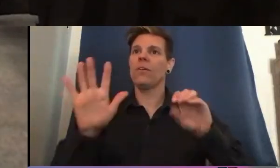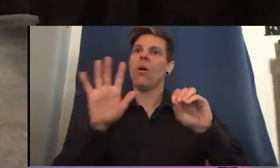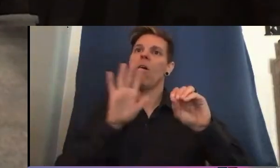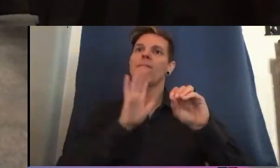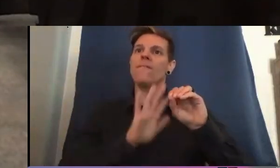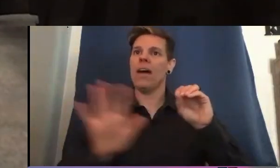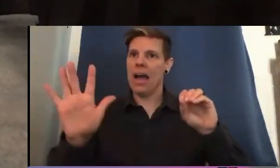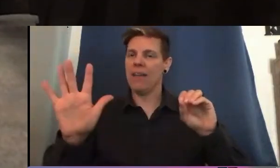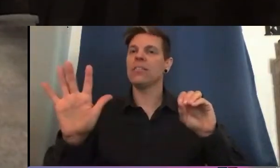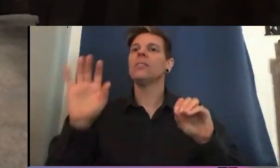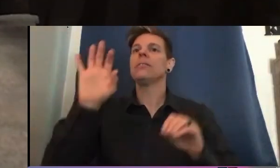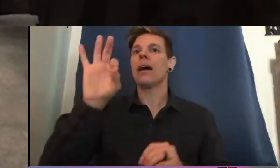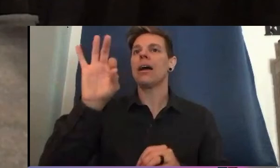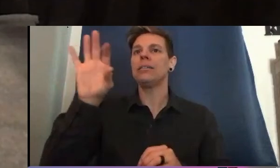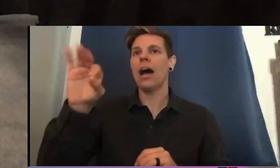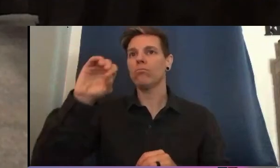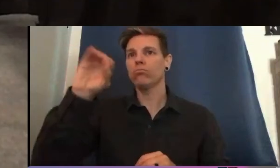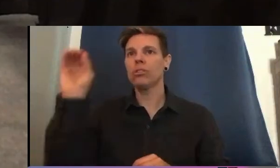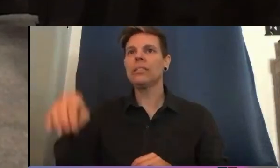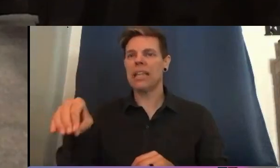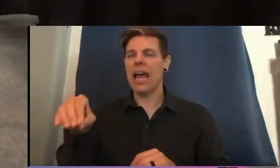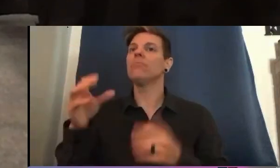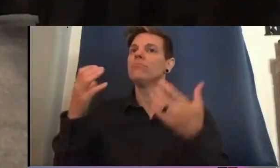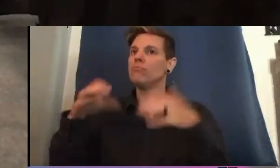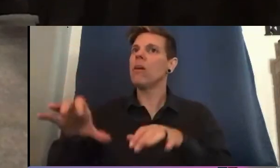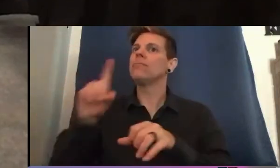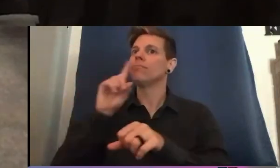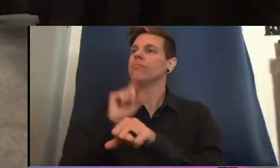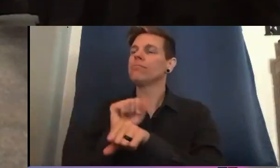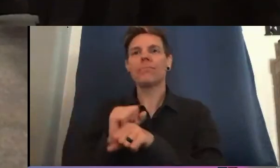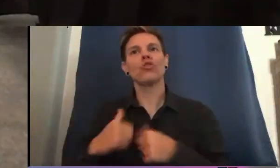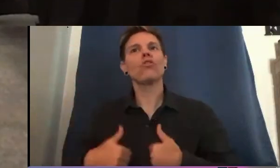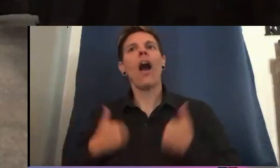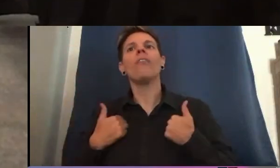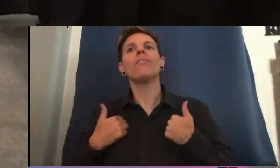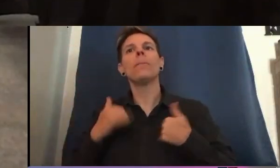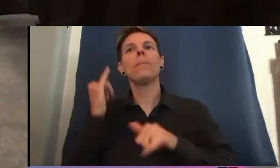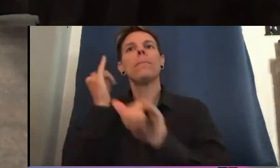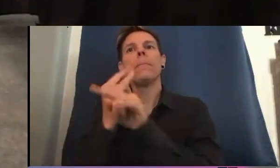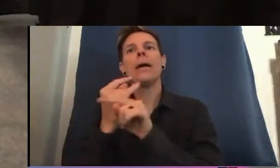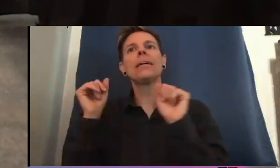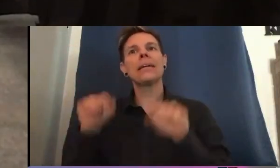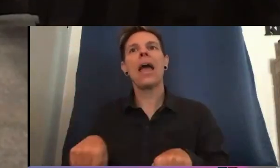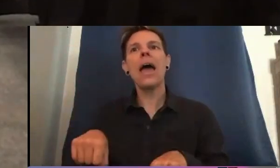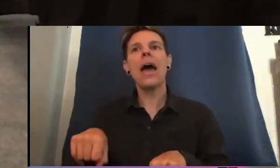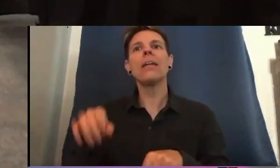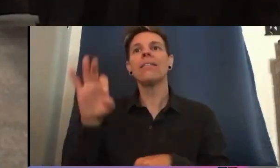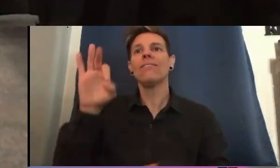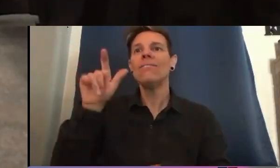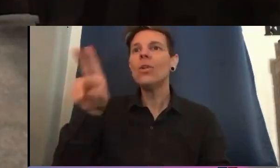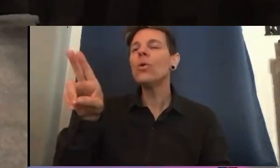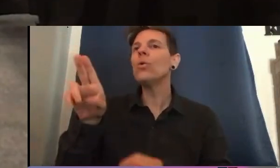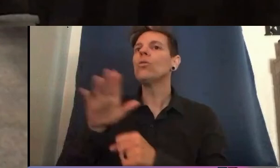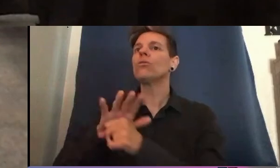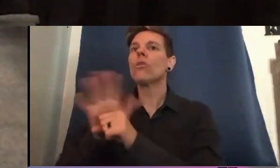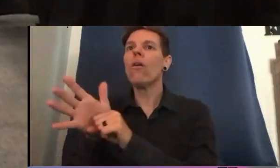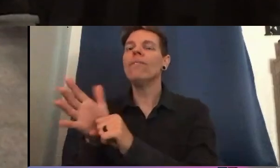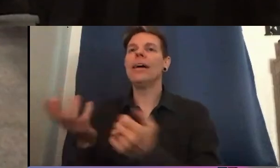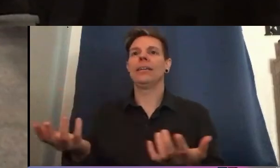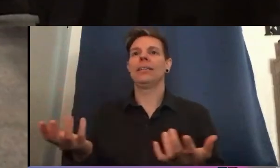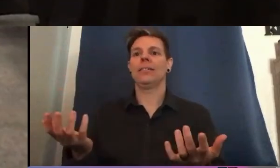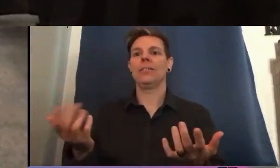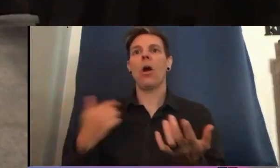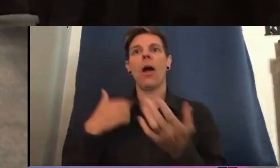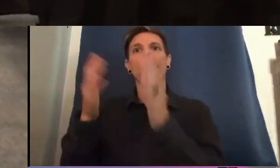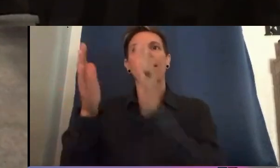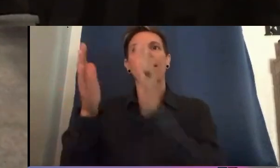surviving influenza and an even higher rate of surviving COVID. I asked El Paso County Health remembers its role to recommend